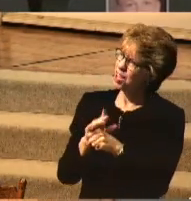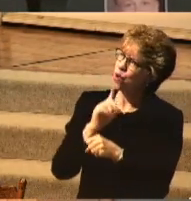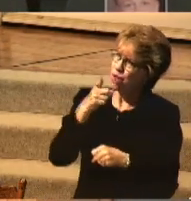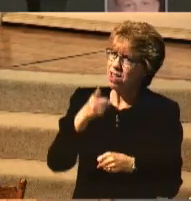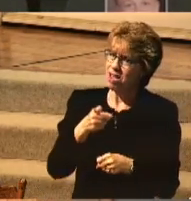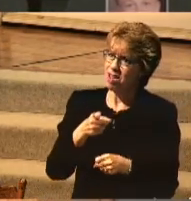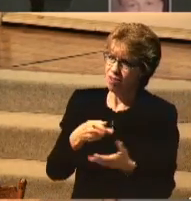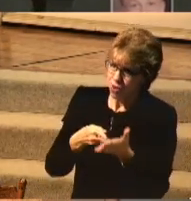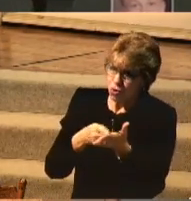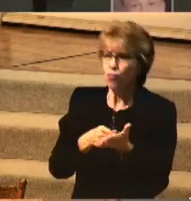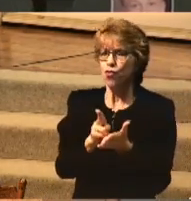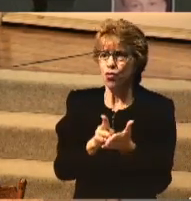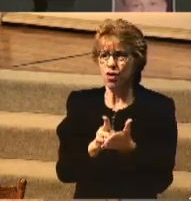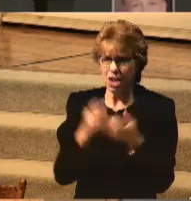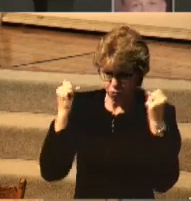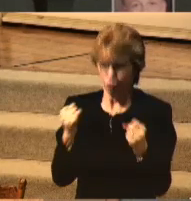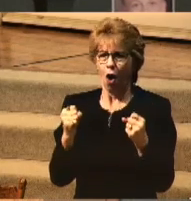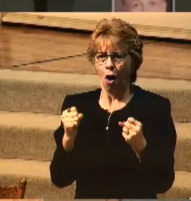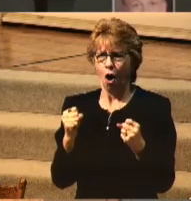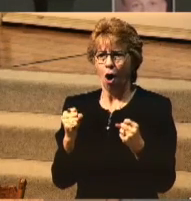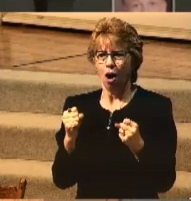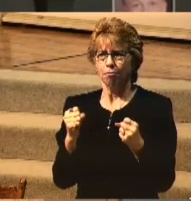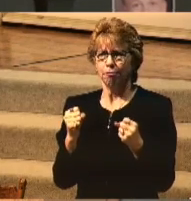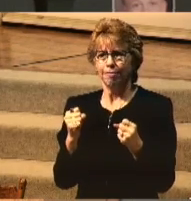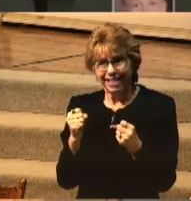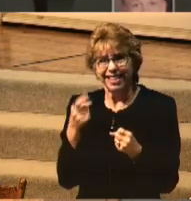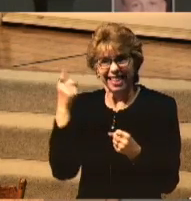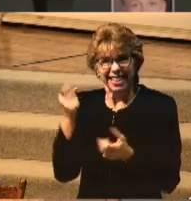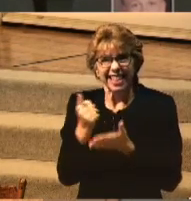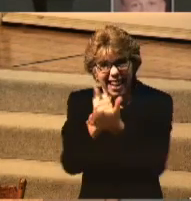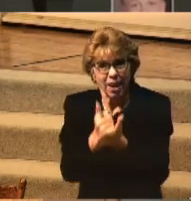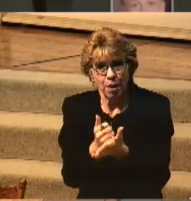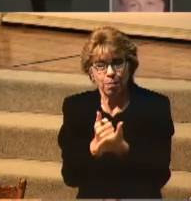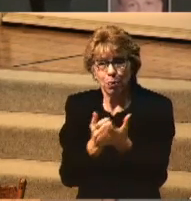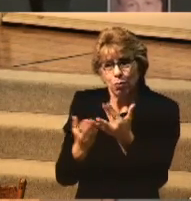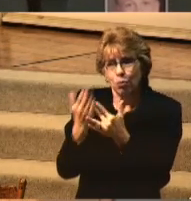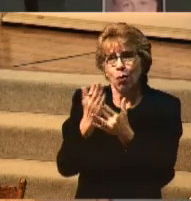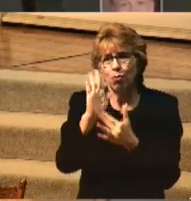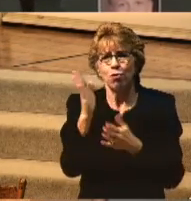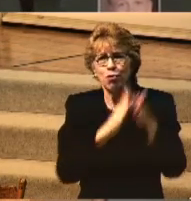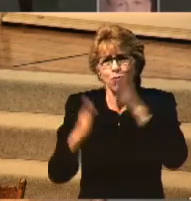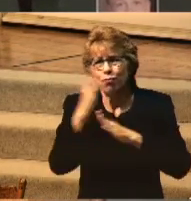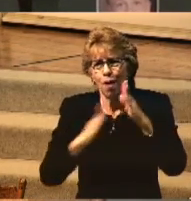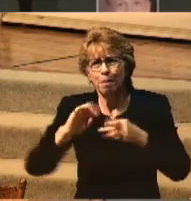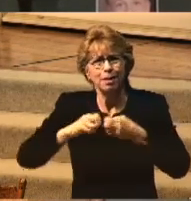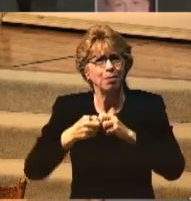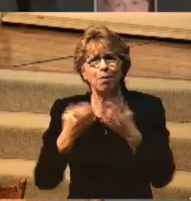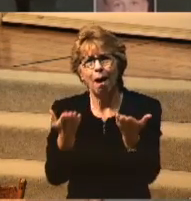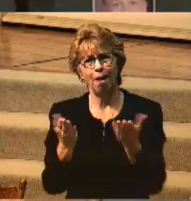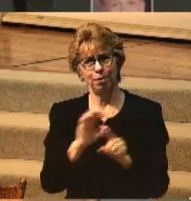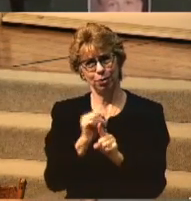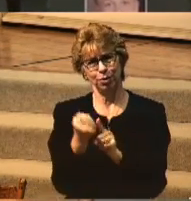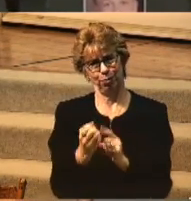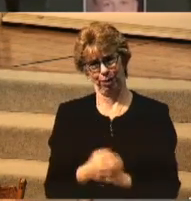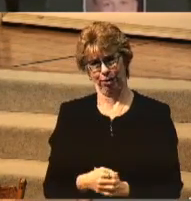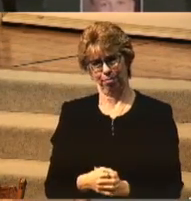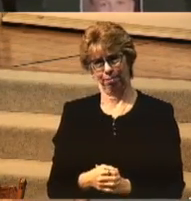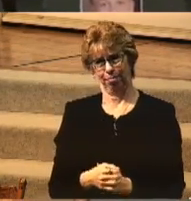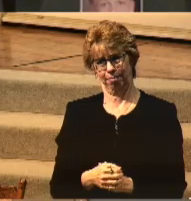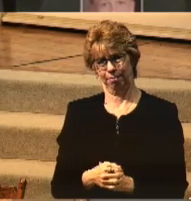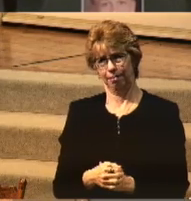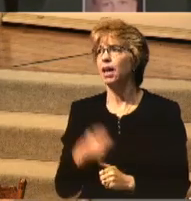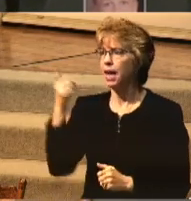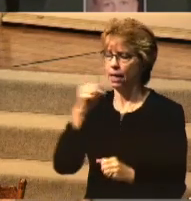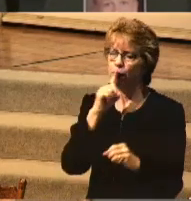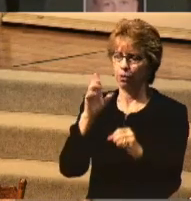They can endure the trials that you're going through. and his promises will reign supreme.